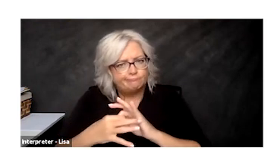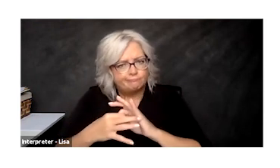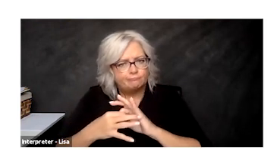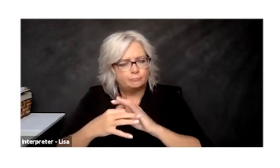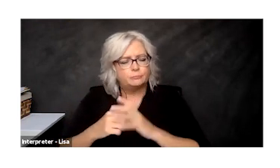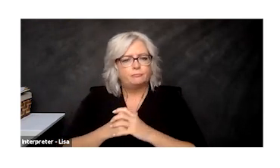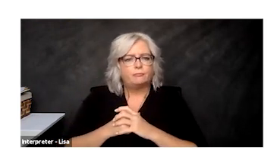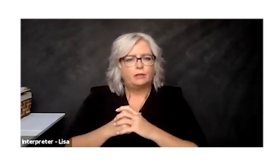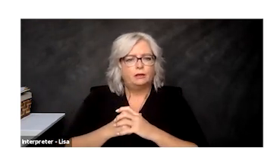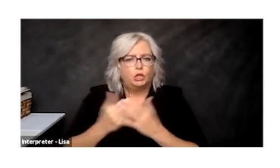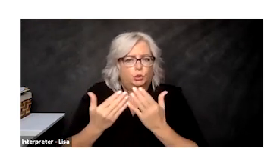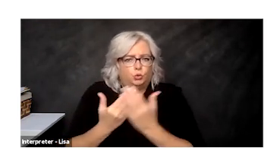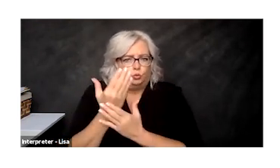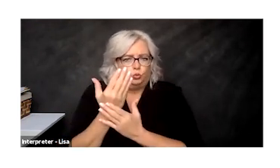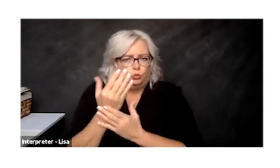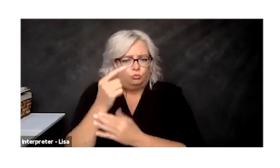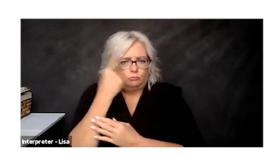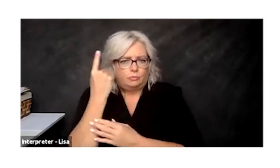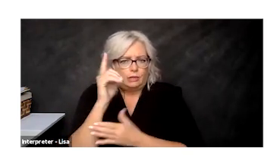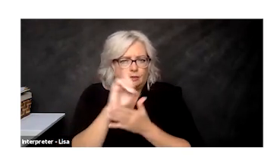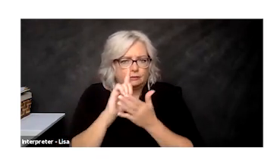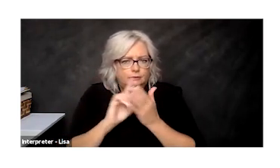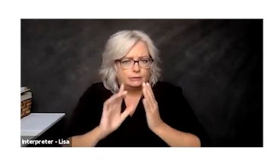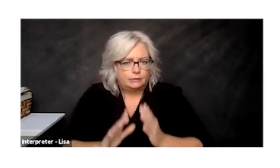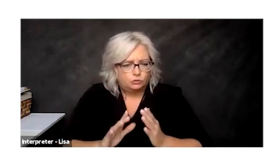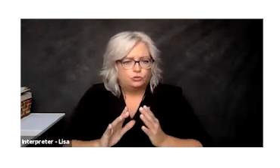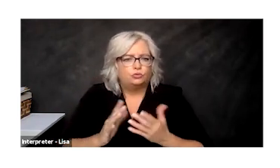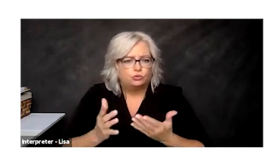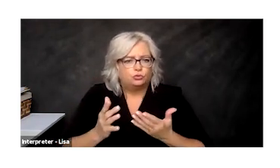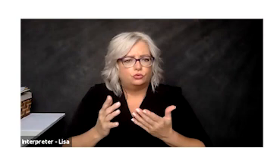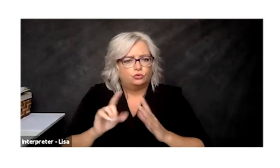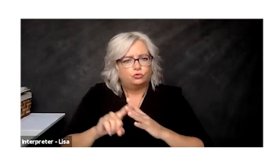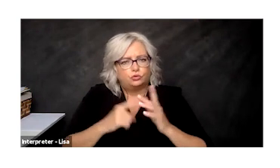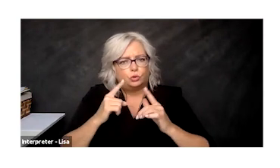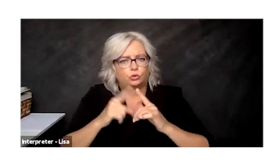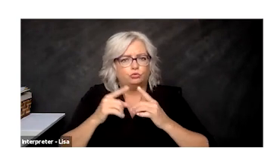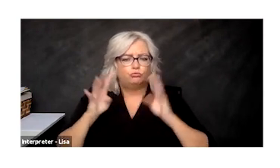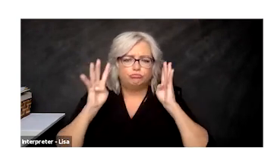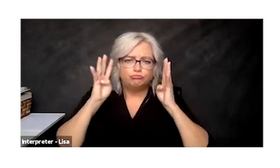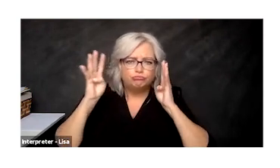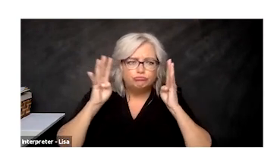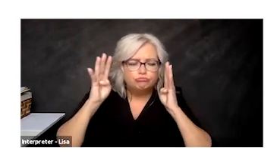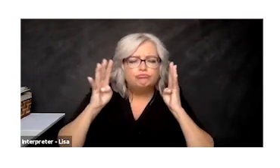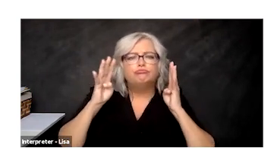up and coming, Black designers like Pierre Moss or Christopher John Rogers.